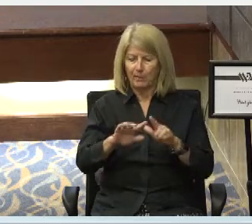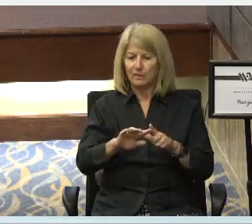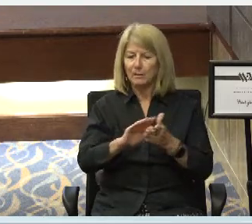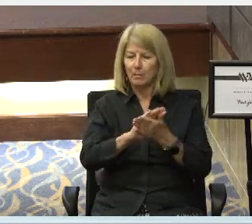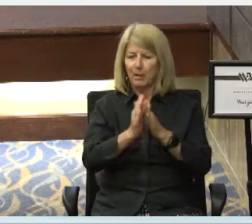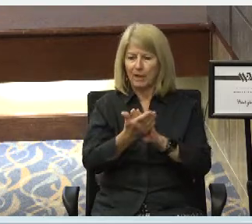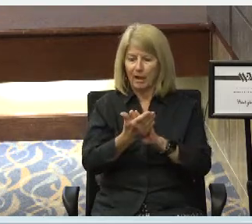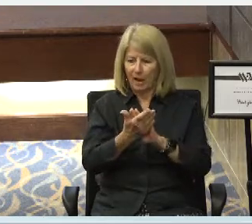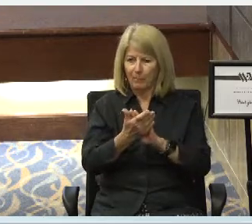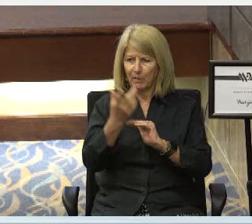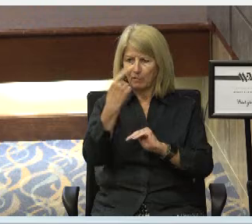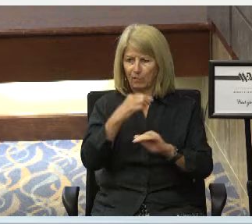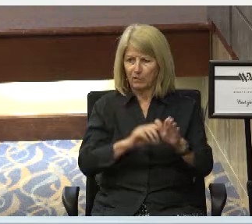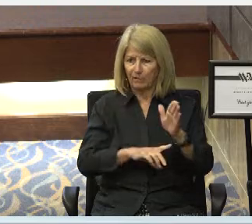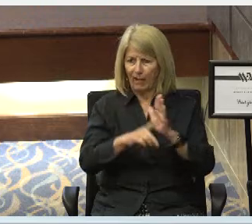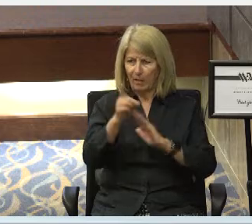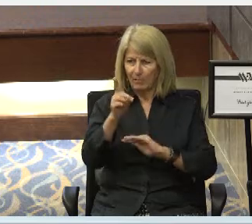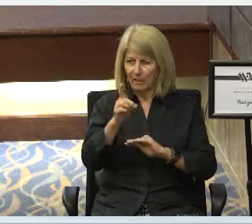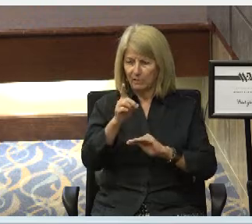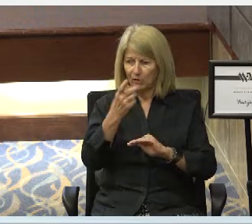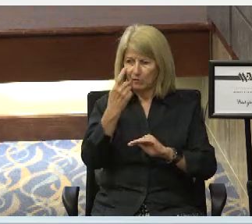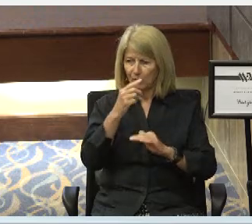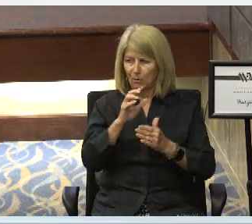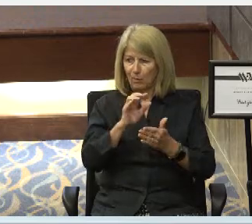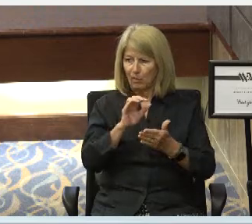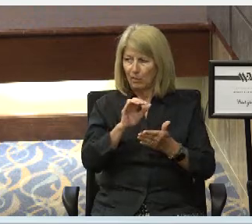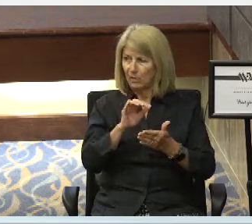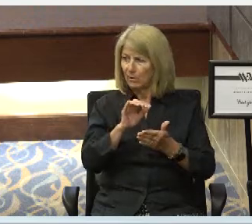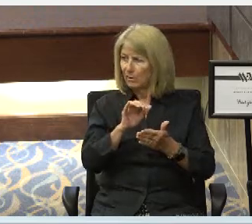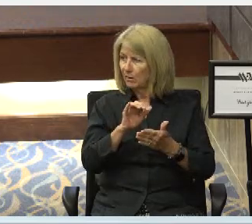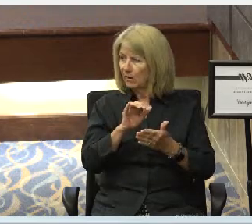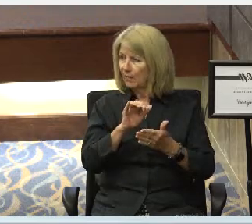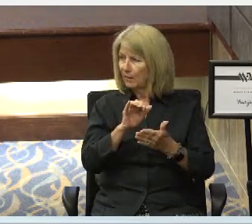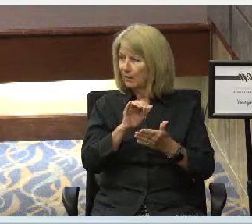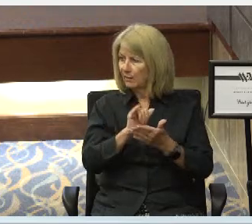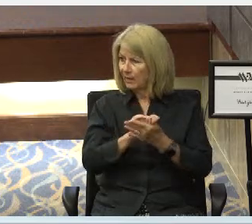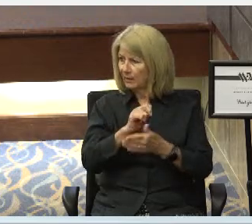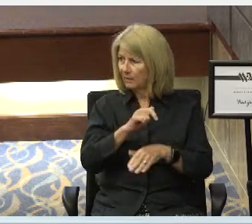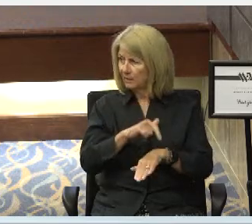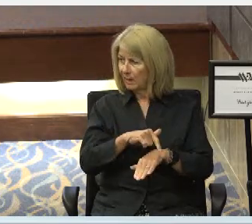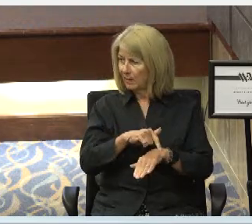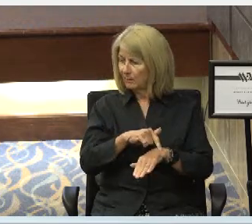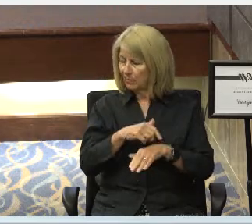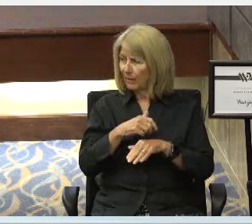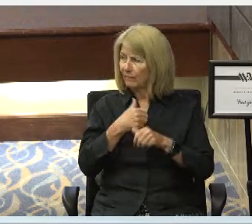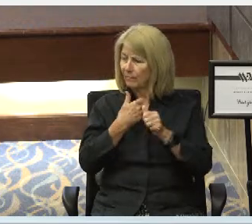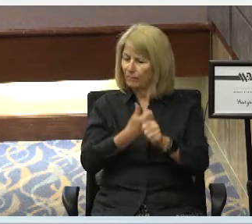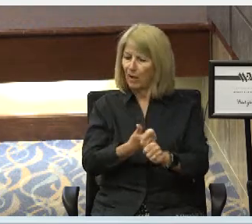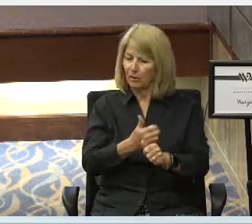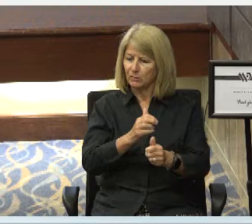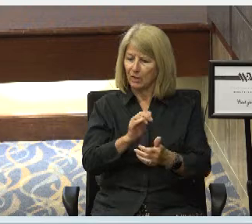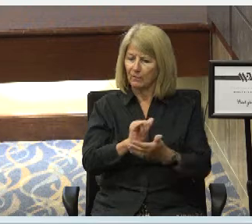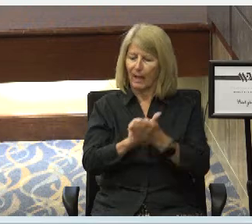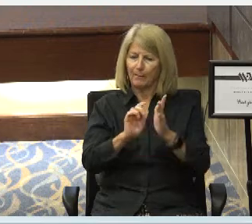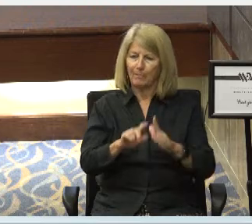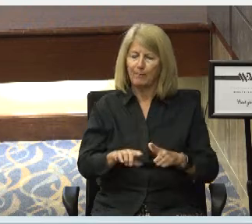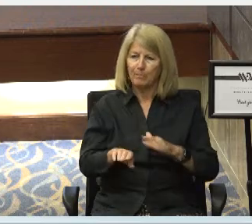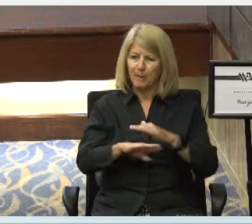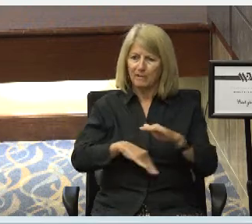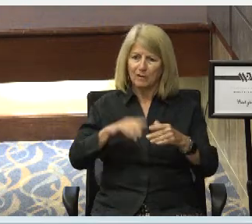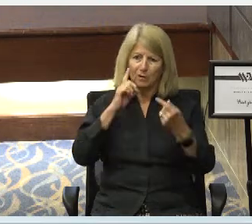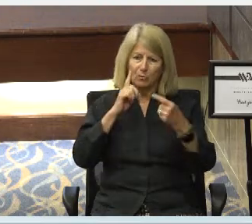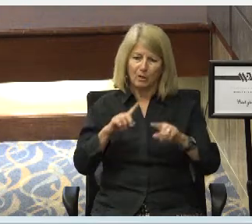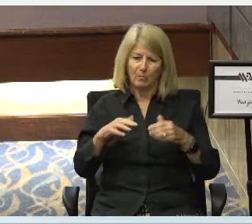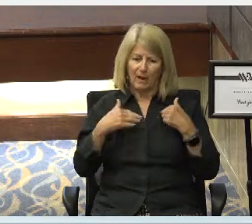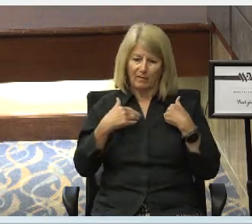then the lease for each of those parcels happens at that point in time. So this is consistent with that overall agreement. And then we have another not